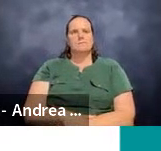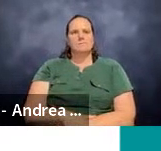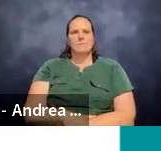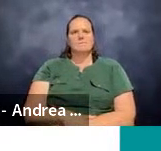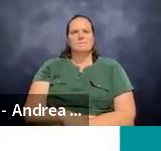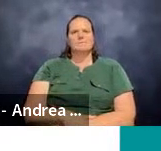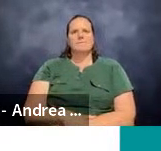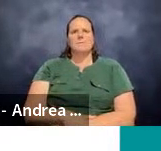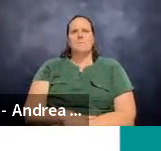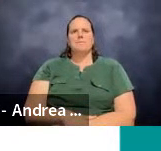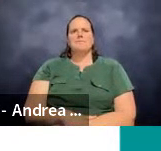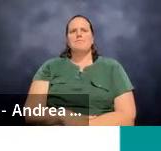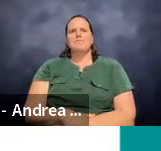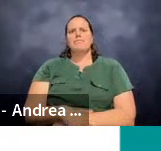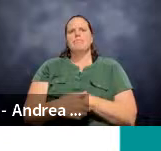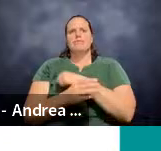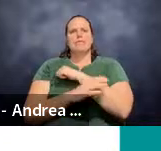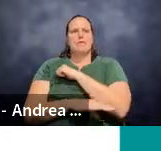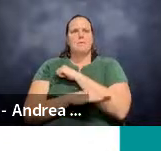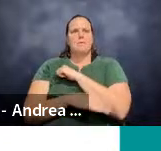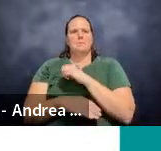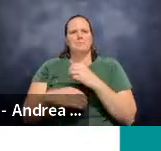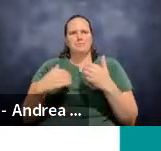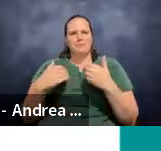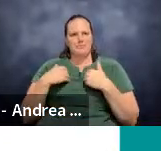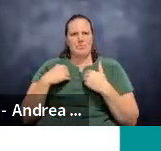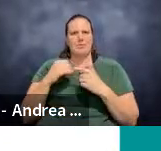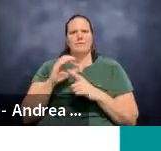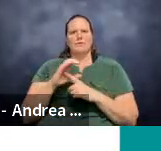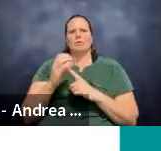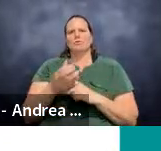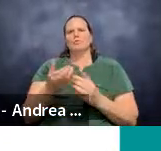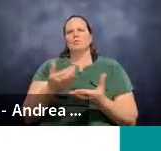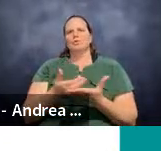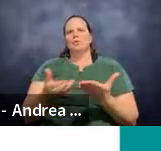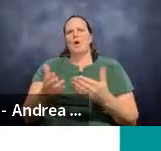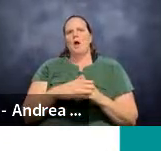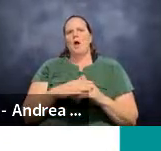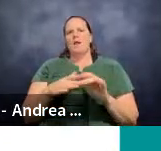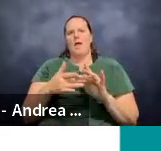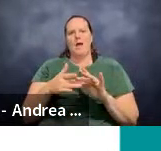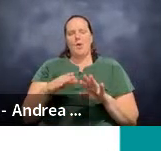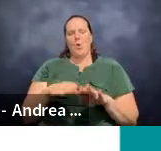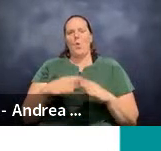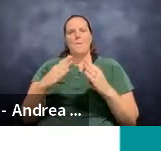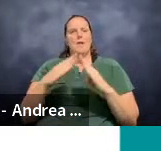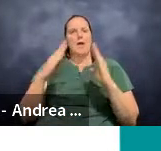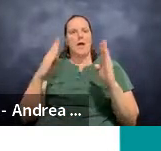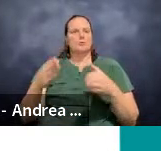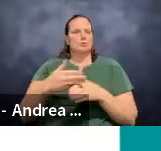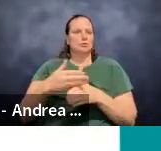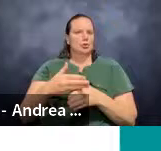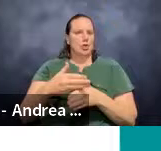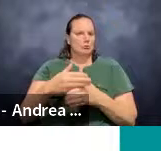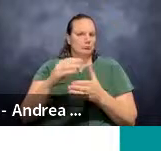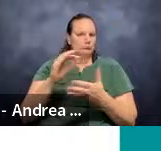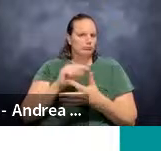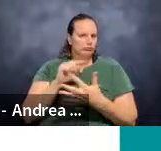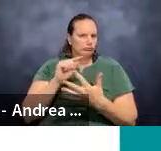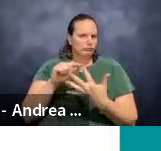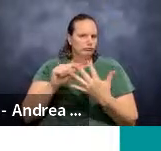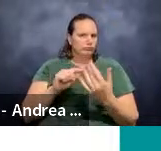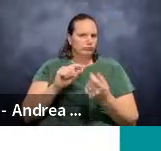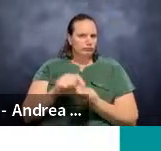This fall, there will be a cultural resources online open house to share details of these determinations